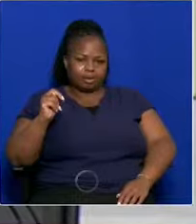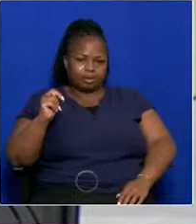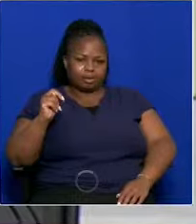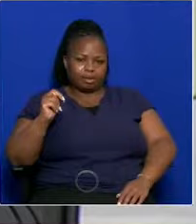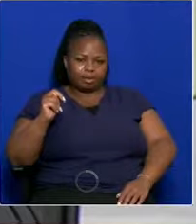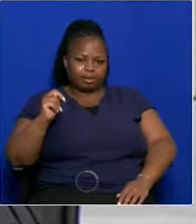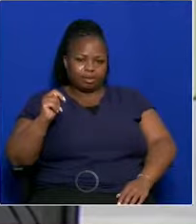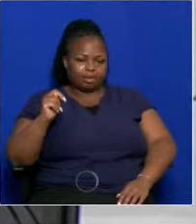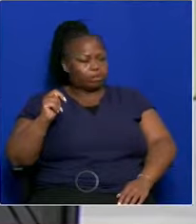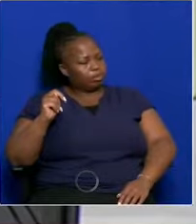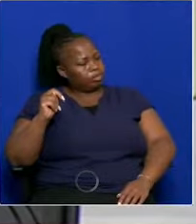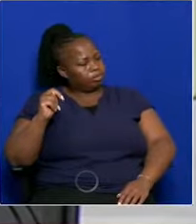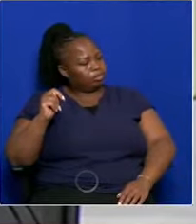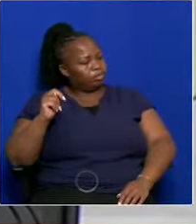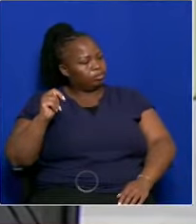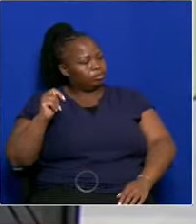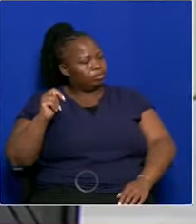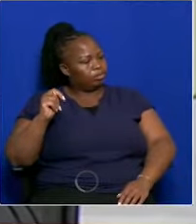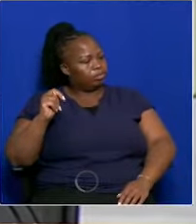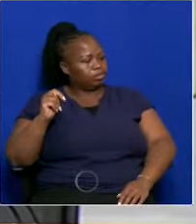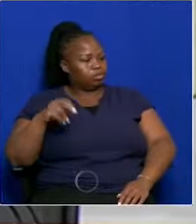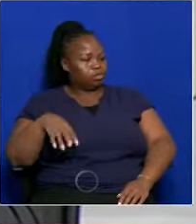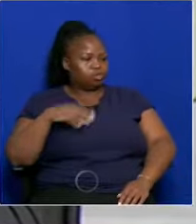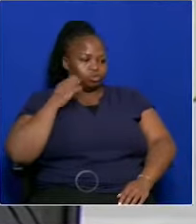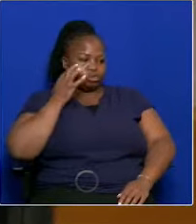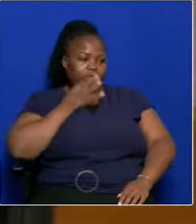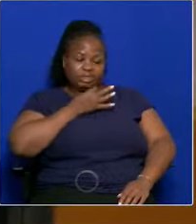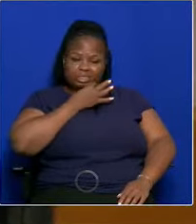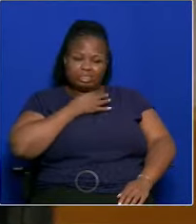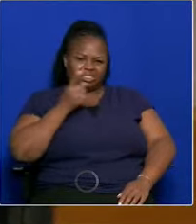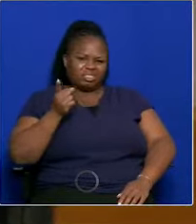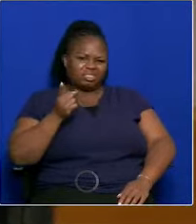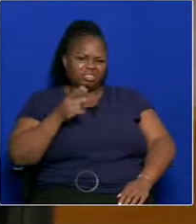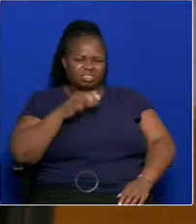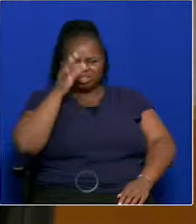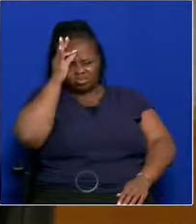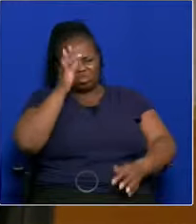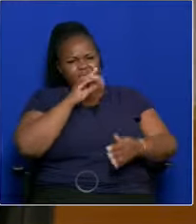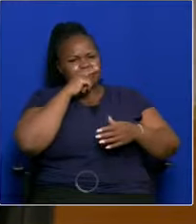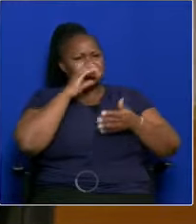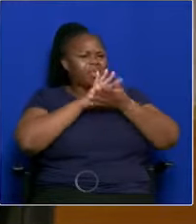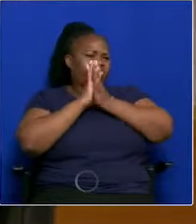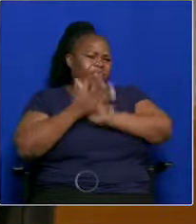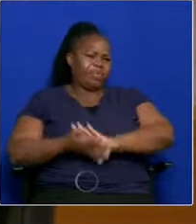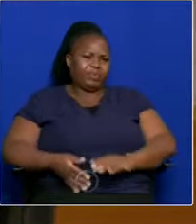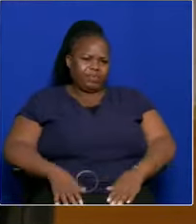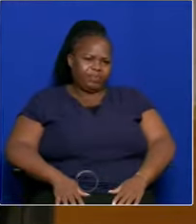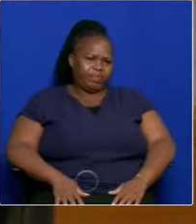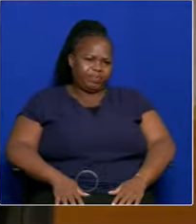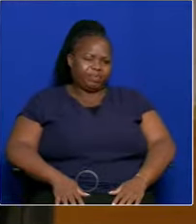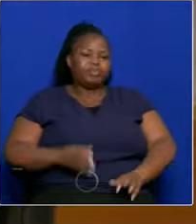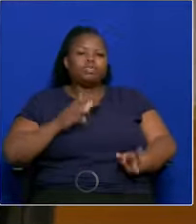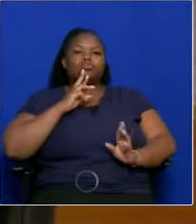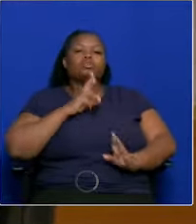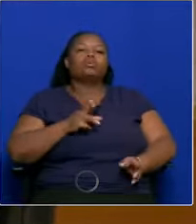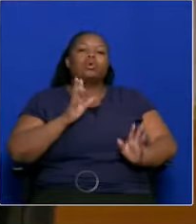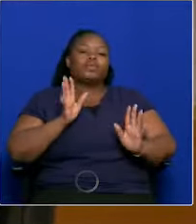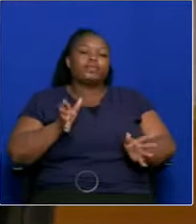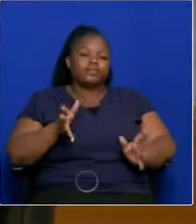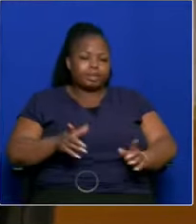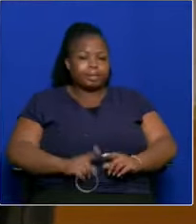thing is eroding the name of the police. I did respond, but sending